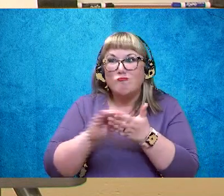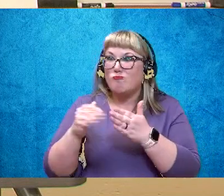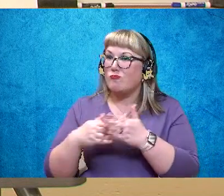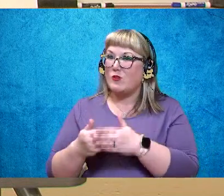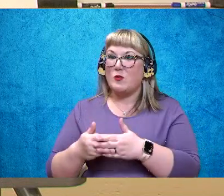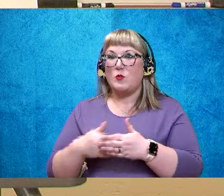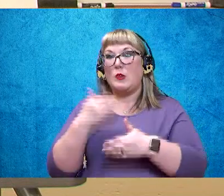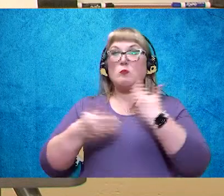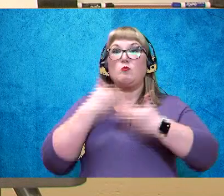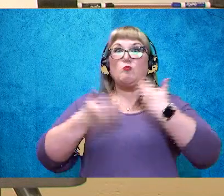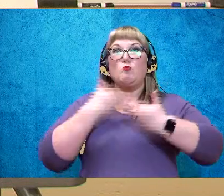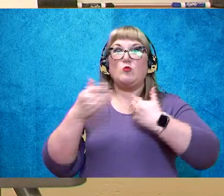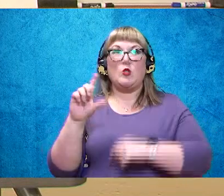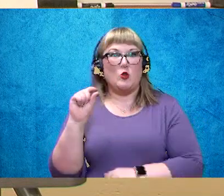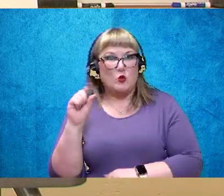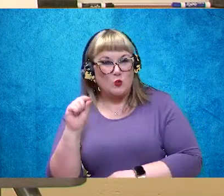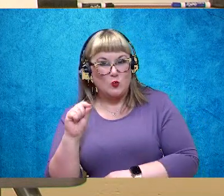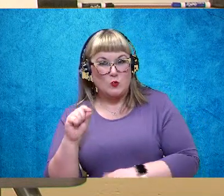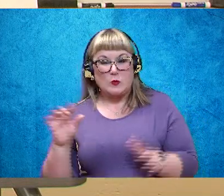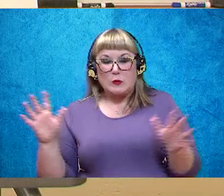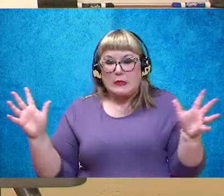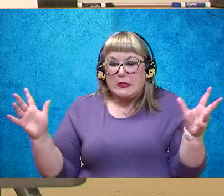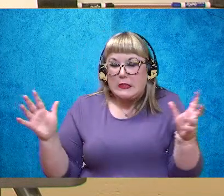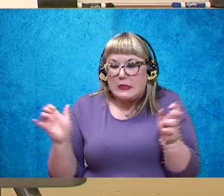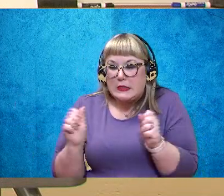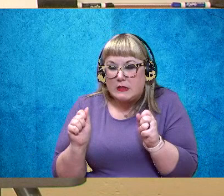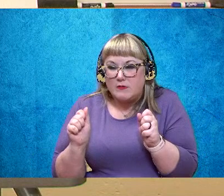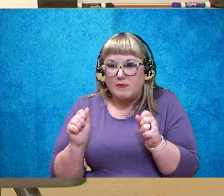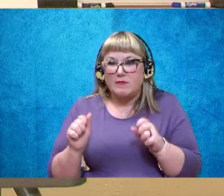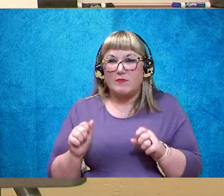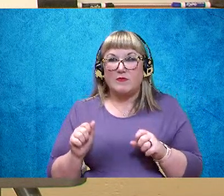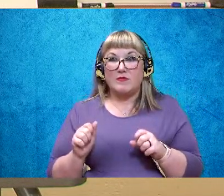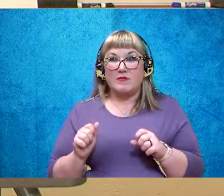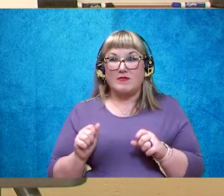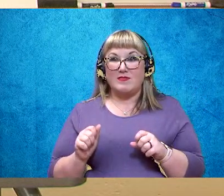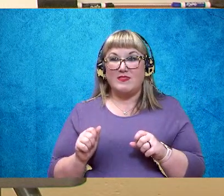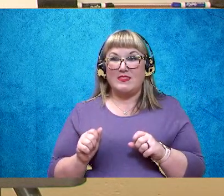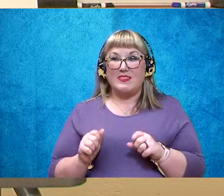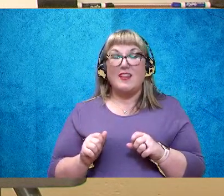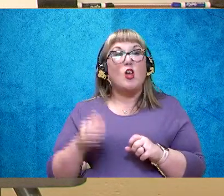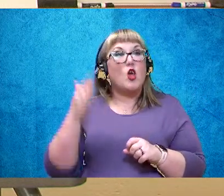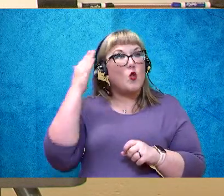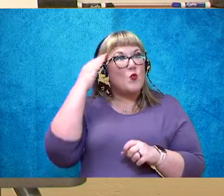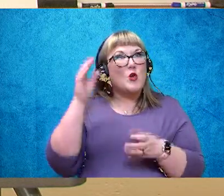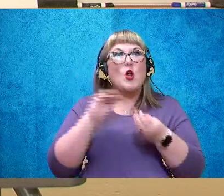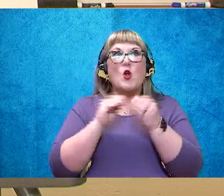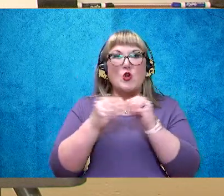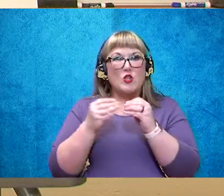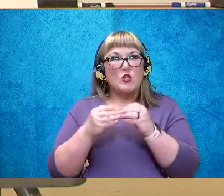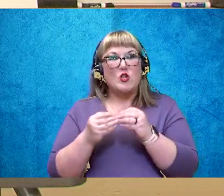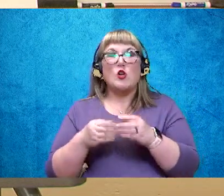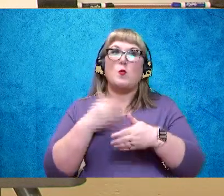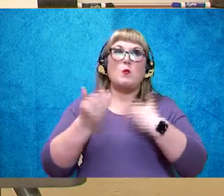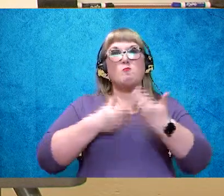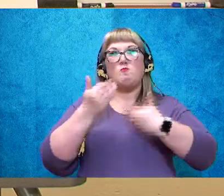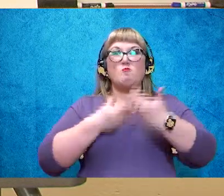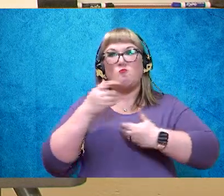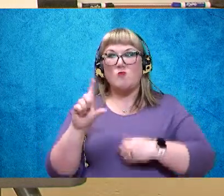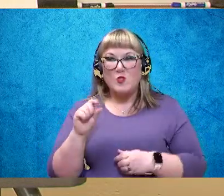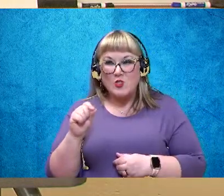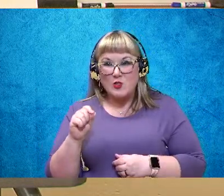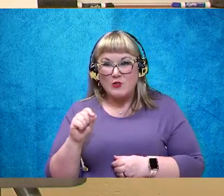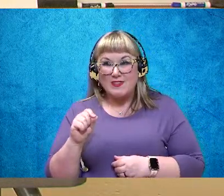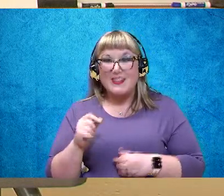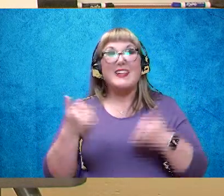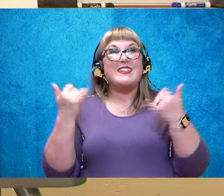20, squeeze all these in here, out loud, and we know our numbers to 20, let's get started on